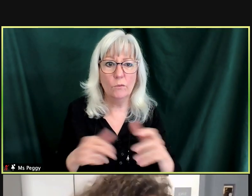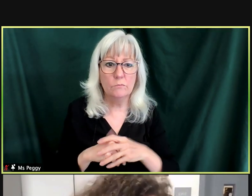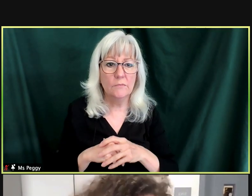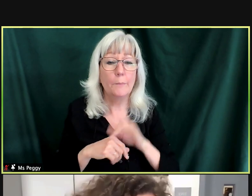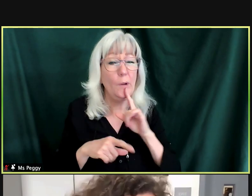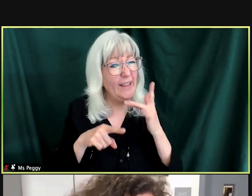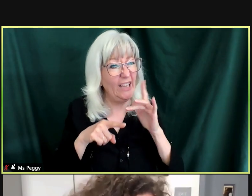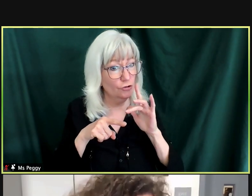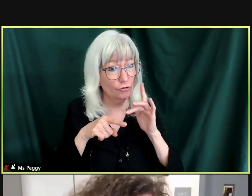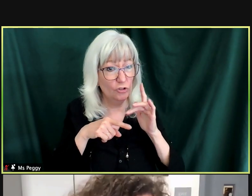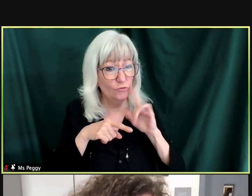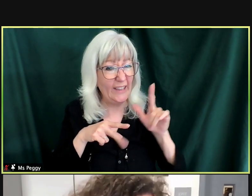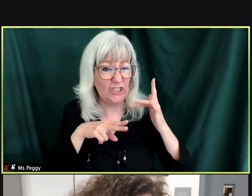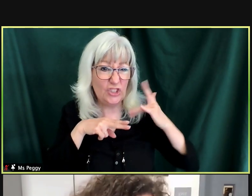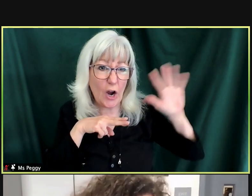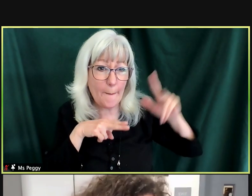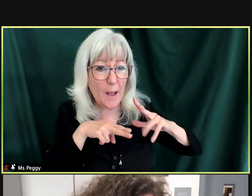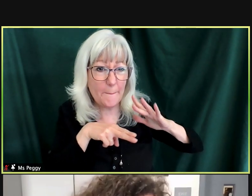cut perfectly.